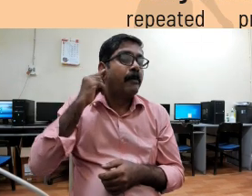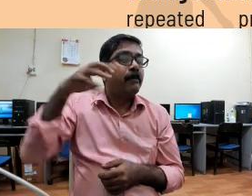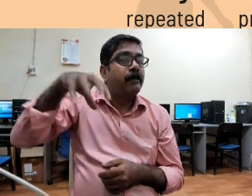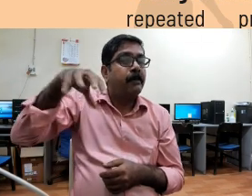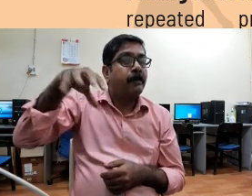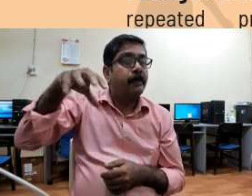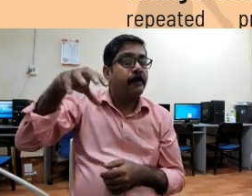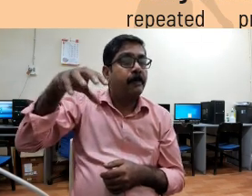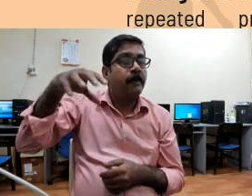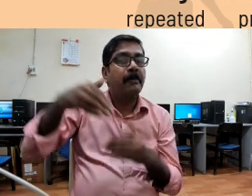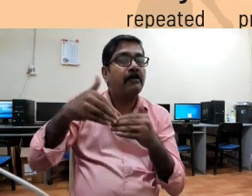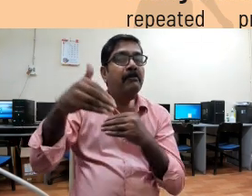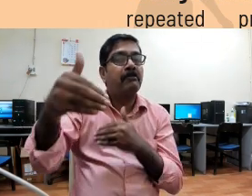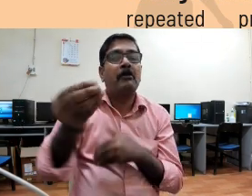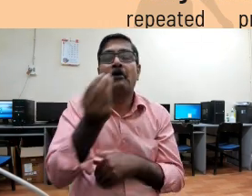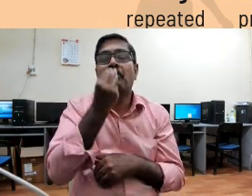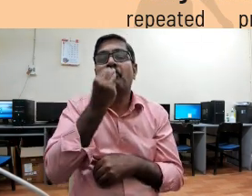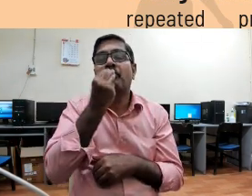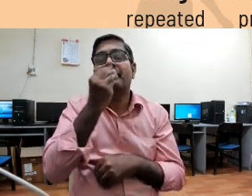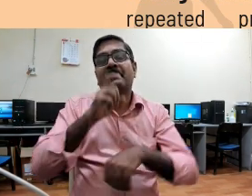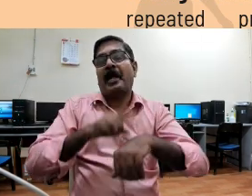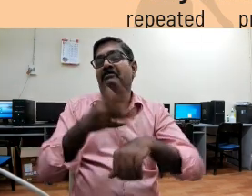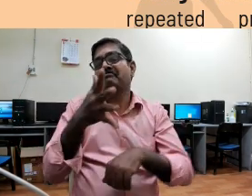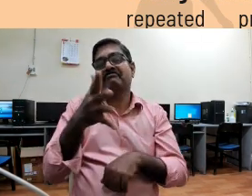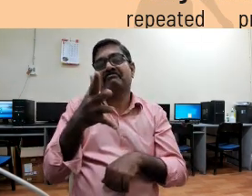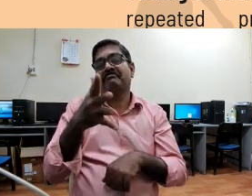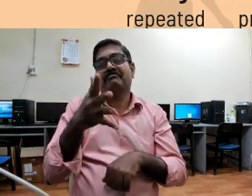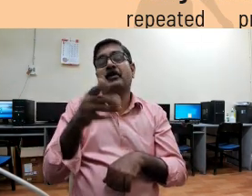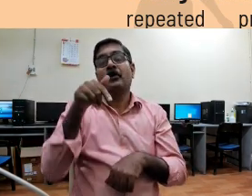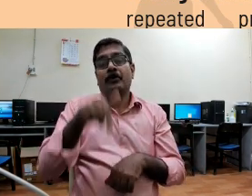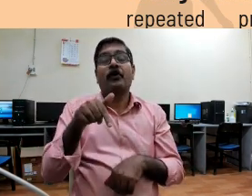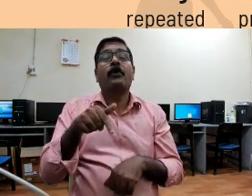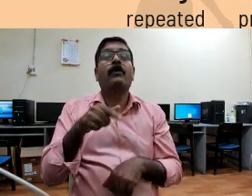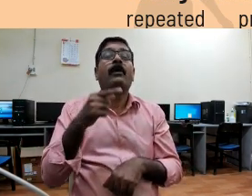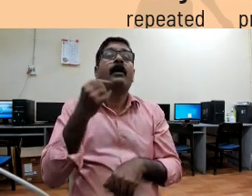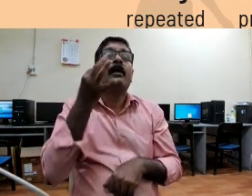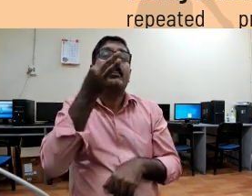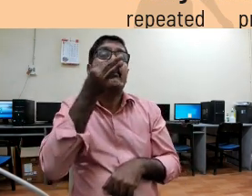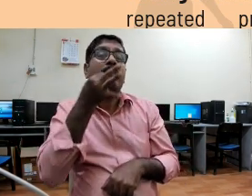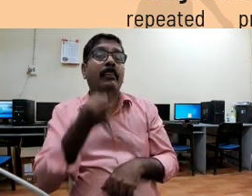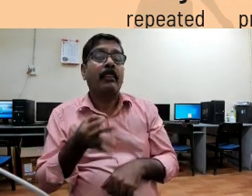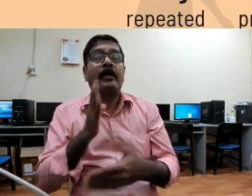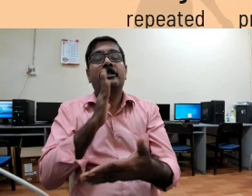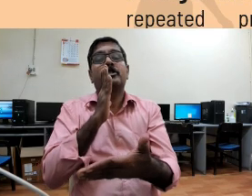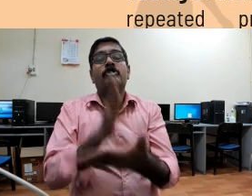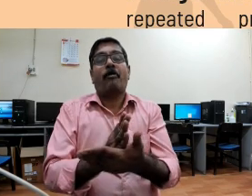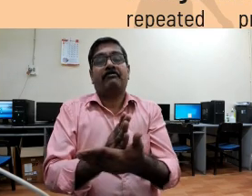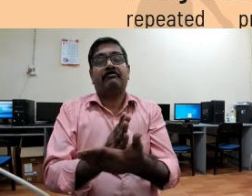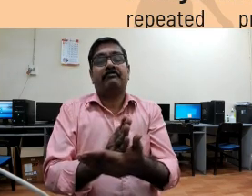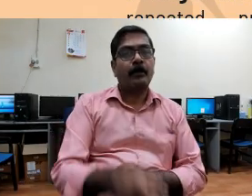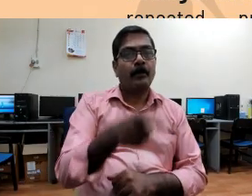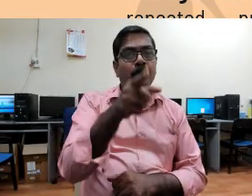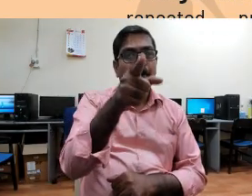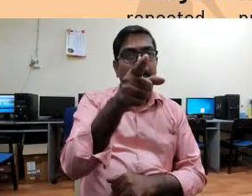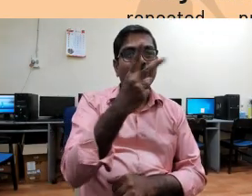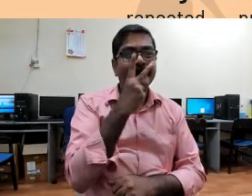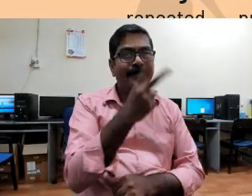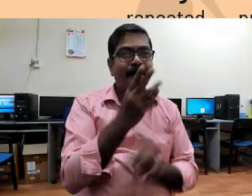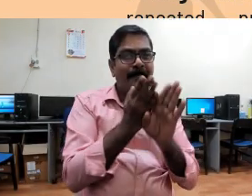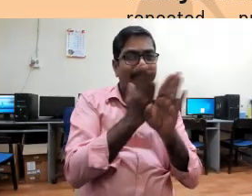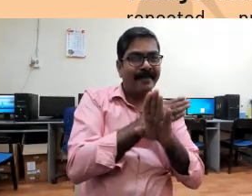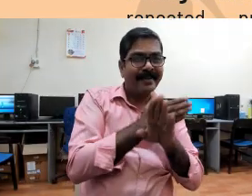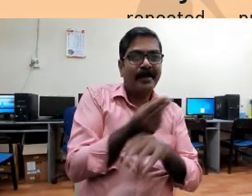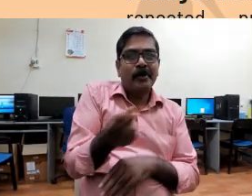sound of the phone bell, is discrimination. Extinction is when the bell is rung again